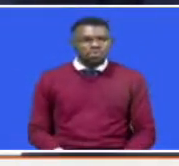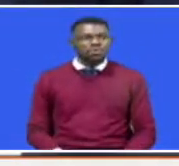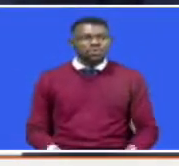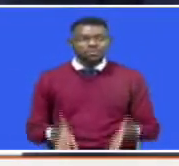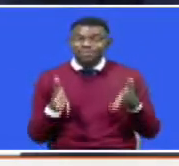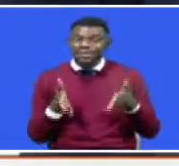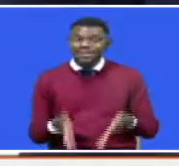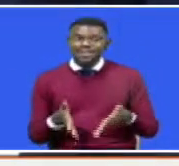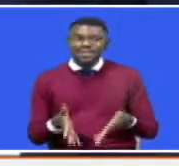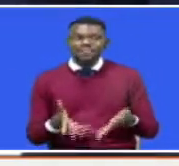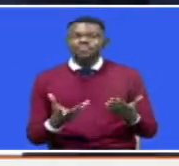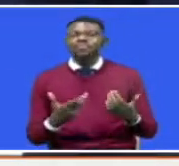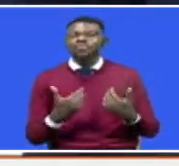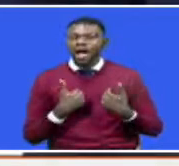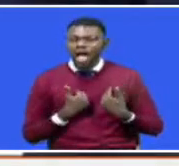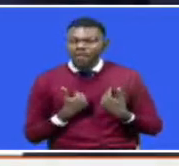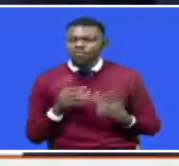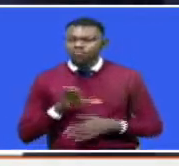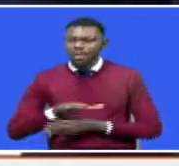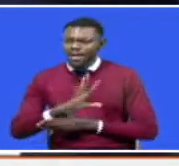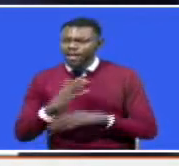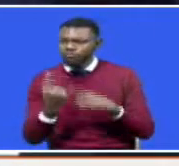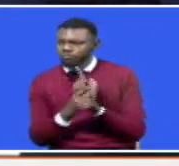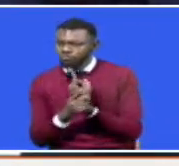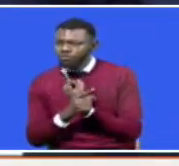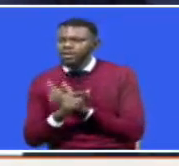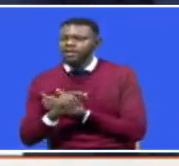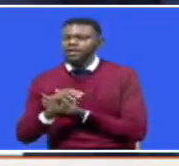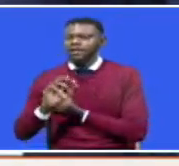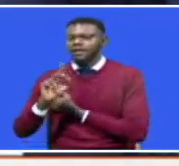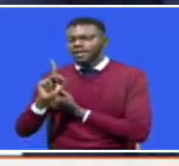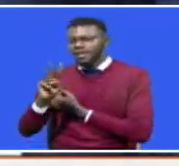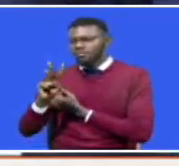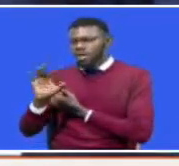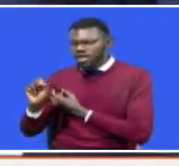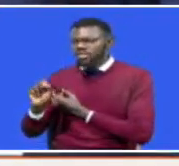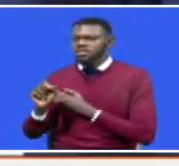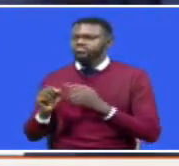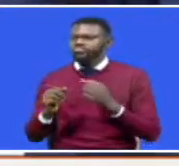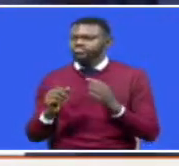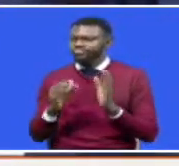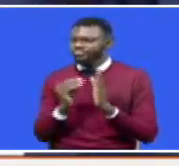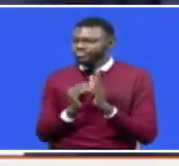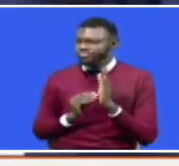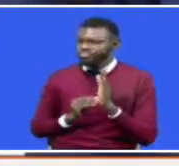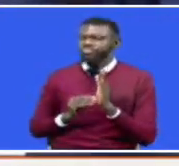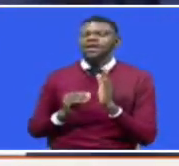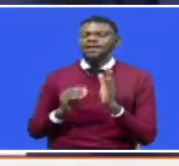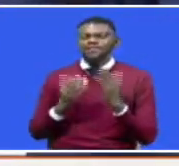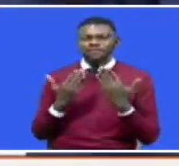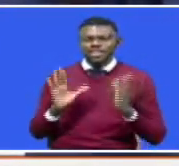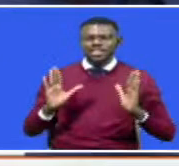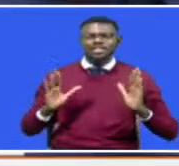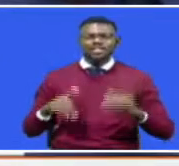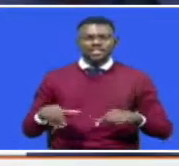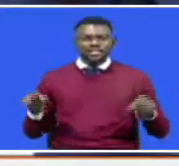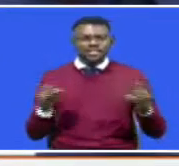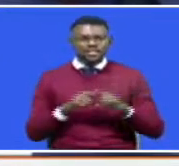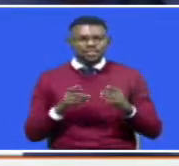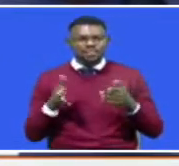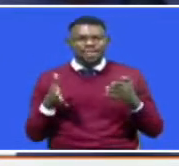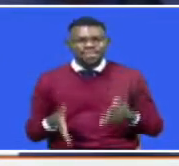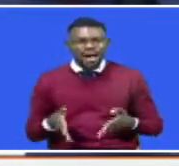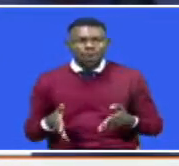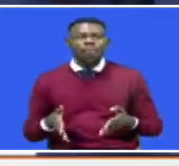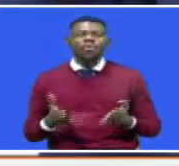well documented by Kenya Wildlife Service and the Wildlife Research Institute is also taken into